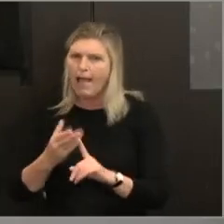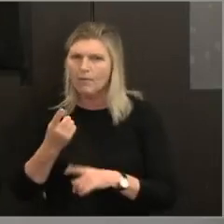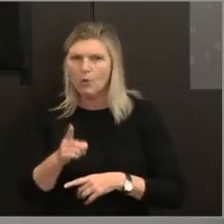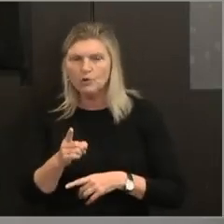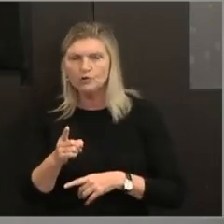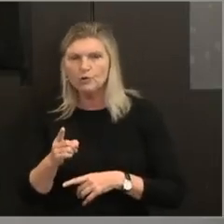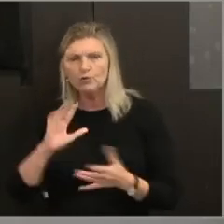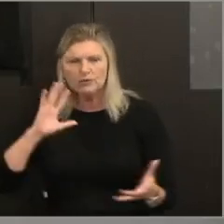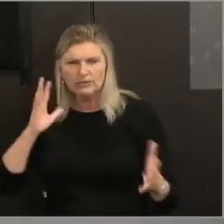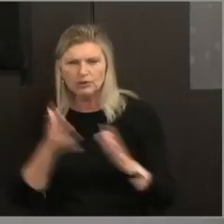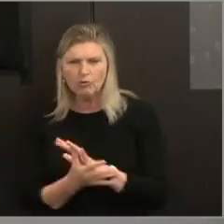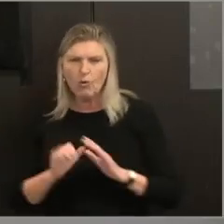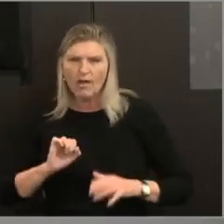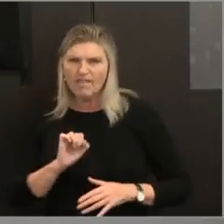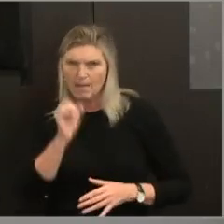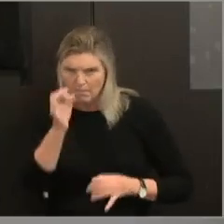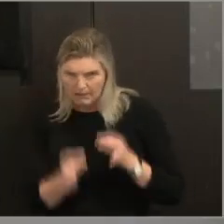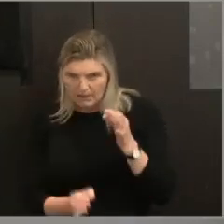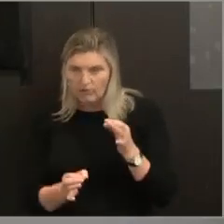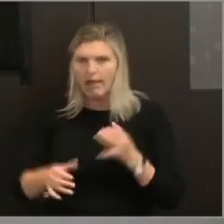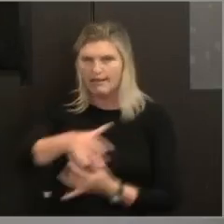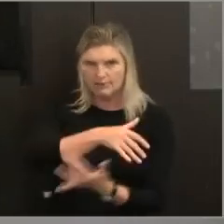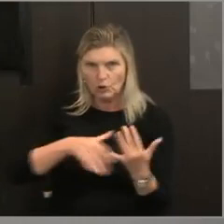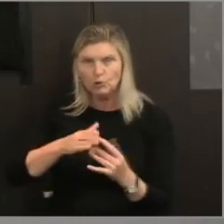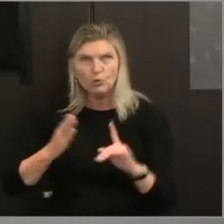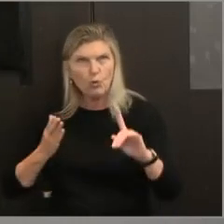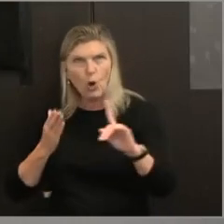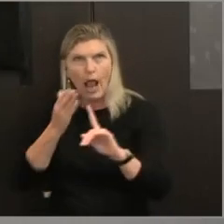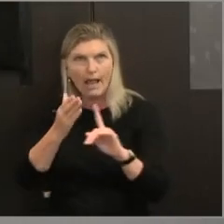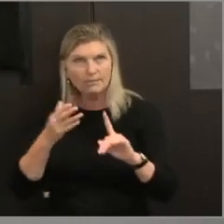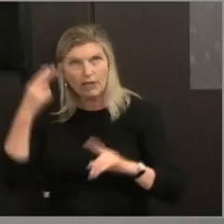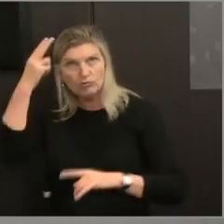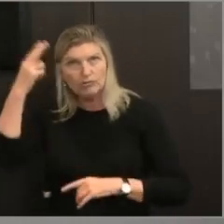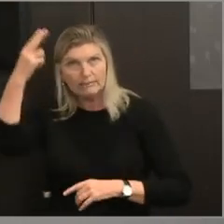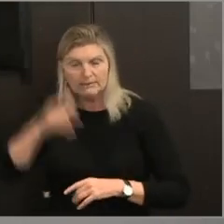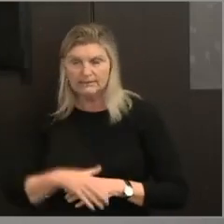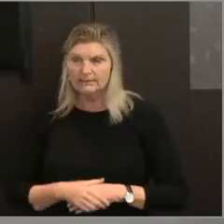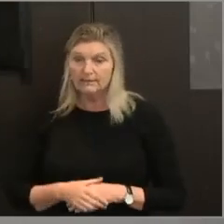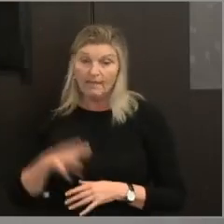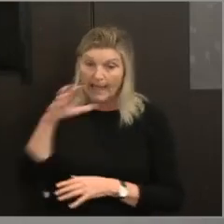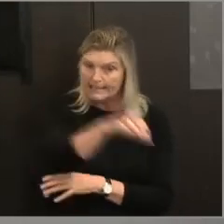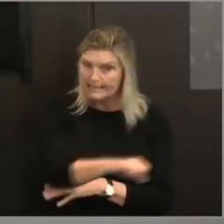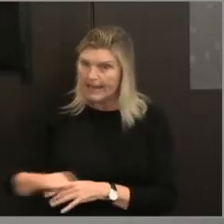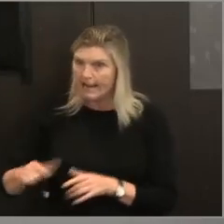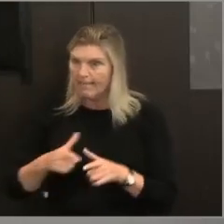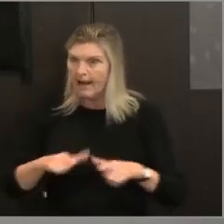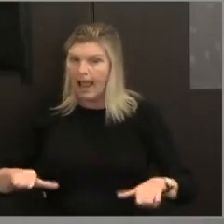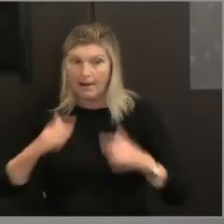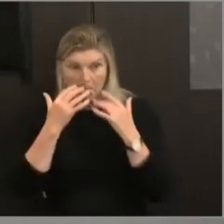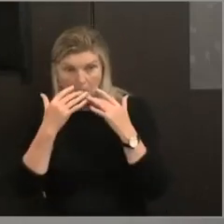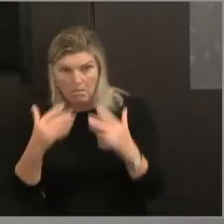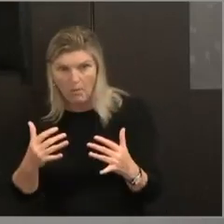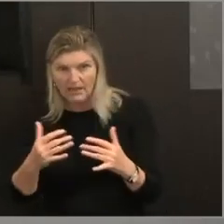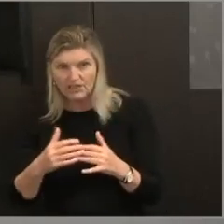social institutions of the targeted group. Land is seized and populations are